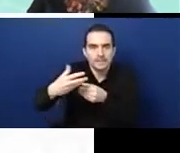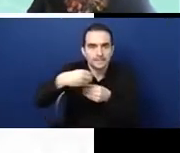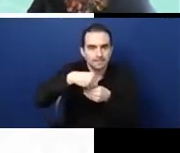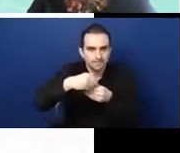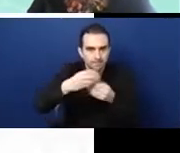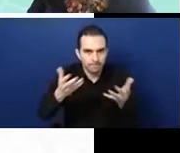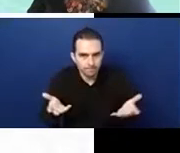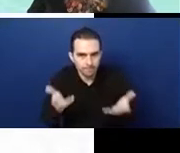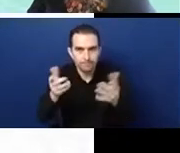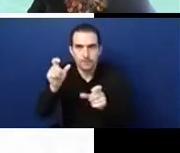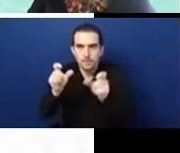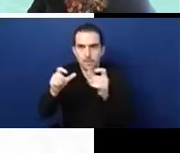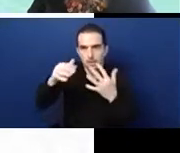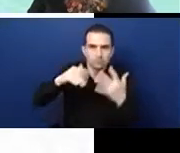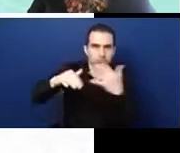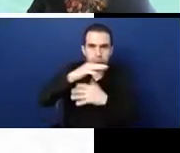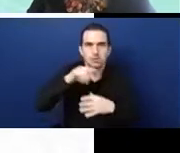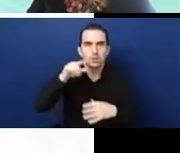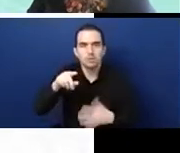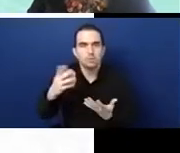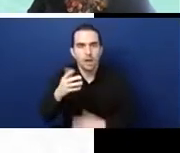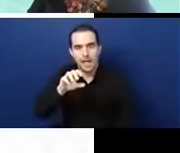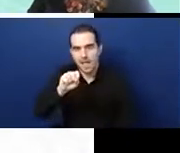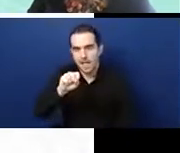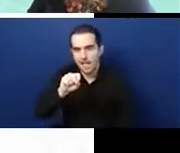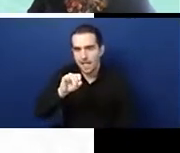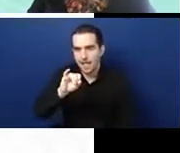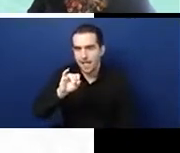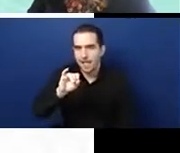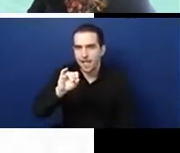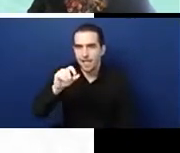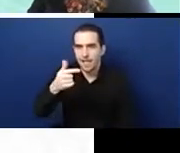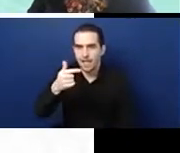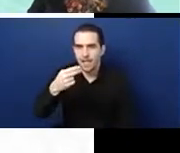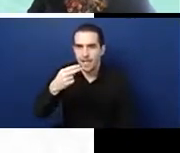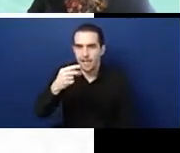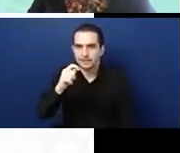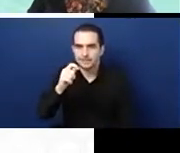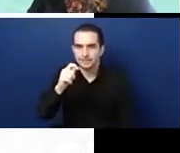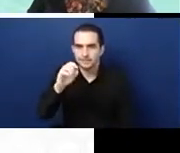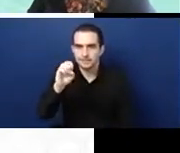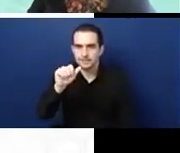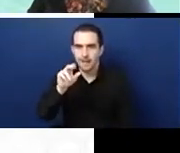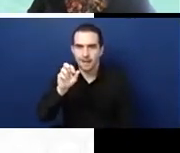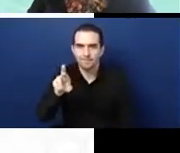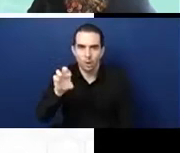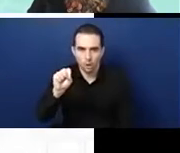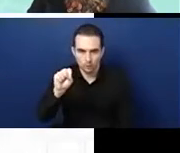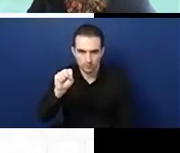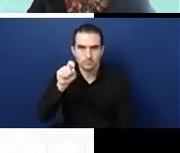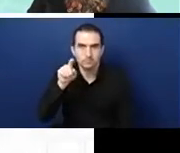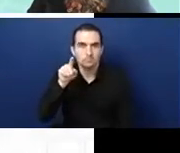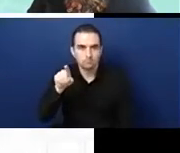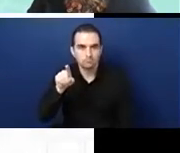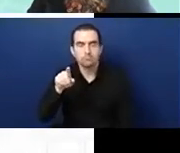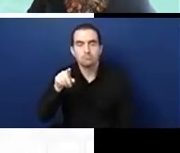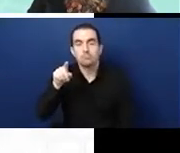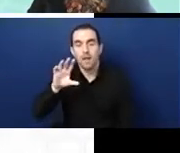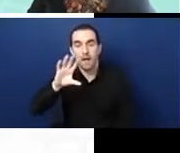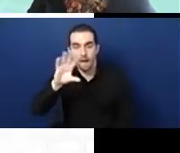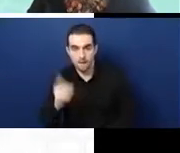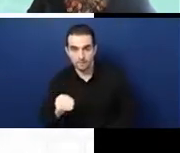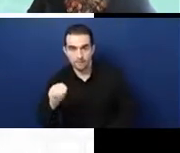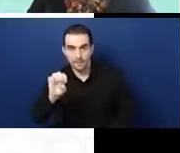over 11 years working experience in different local and international